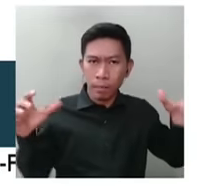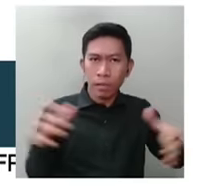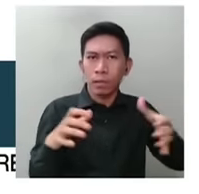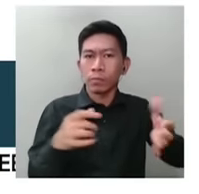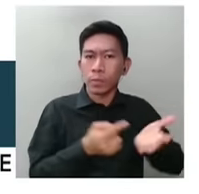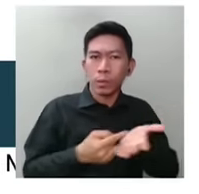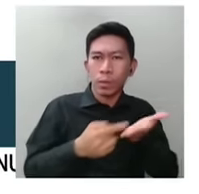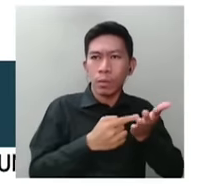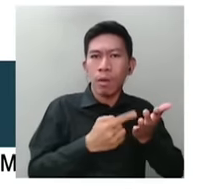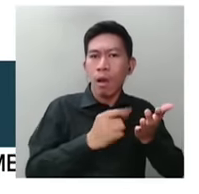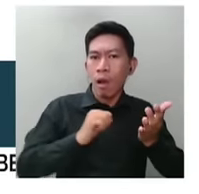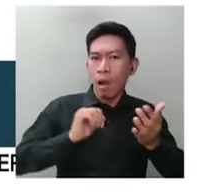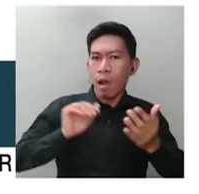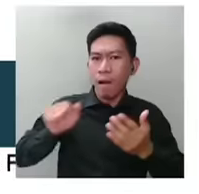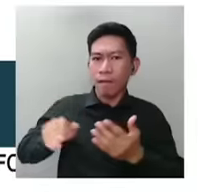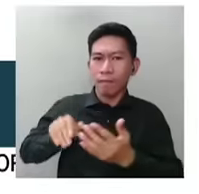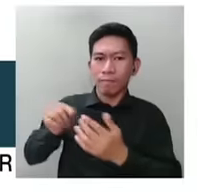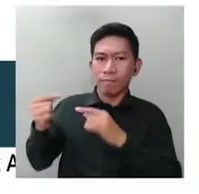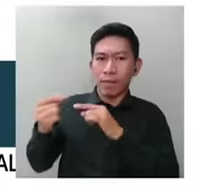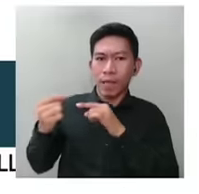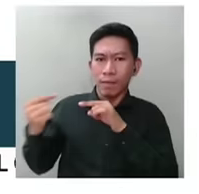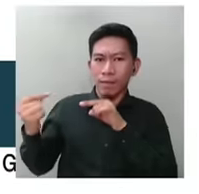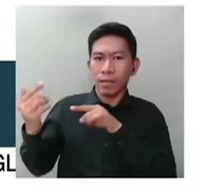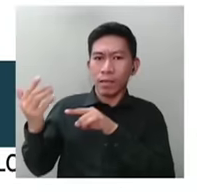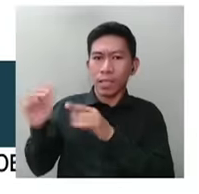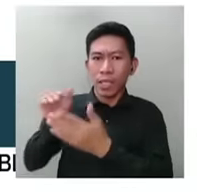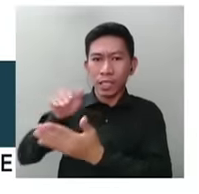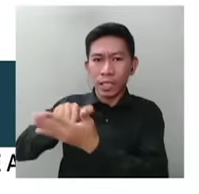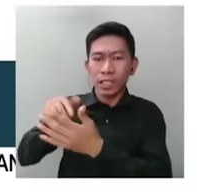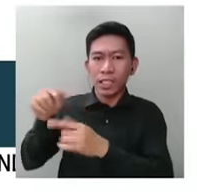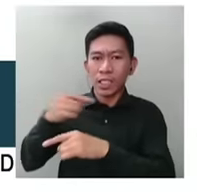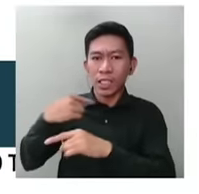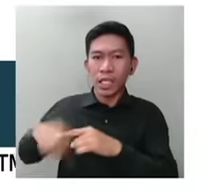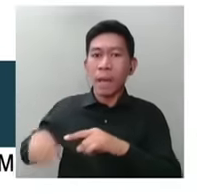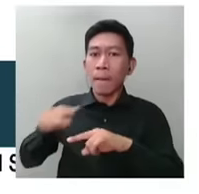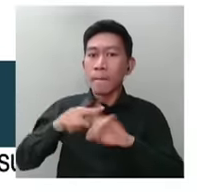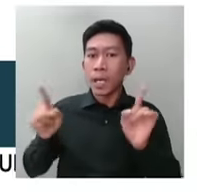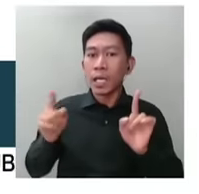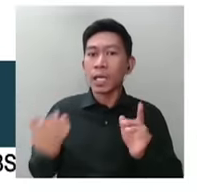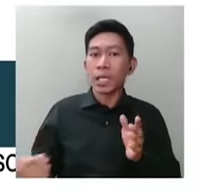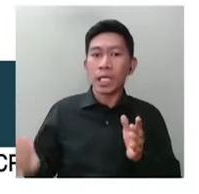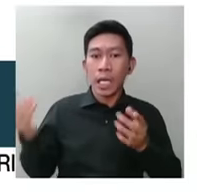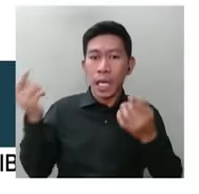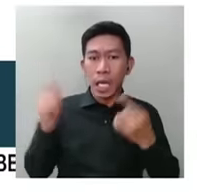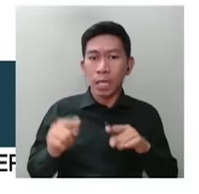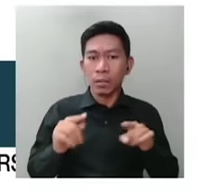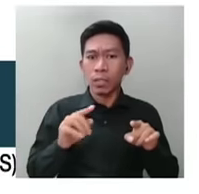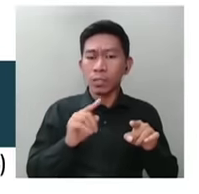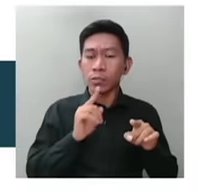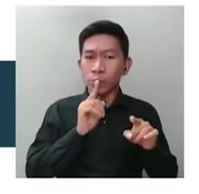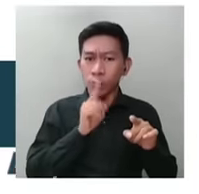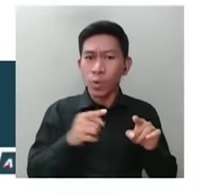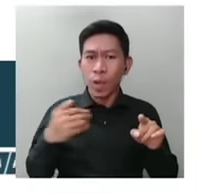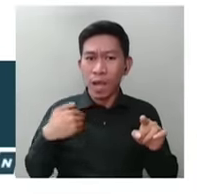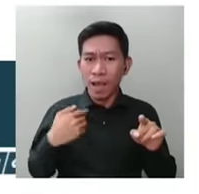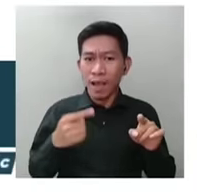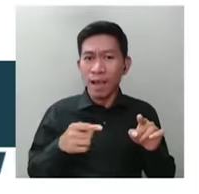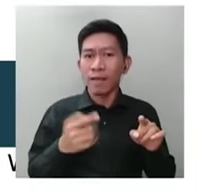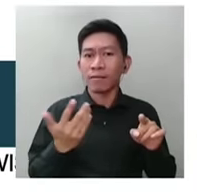But here's where things get complicated, Professor DeCastro. They also have trading ties with China.